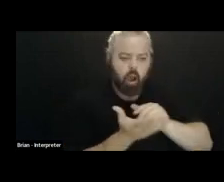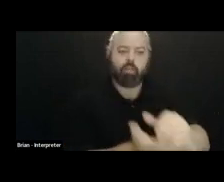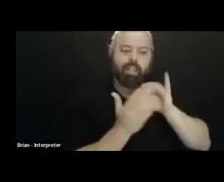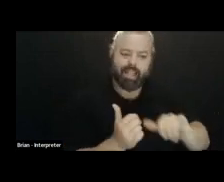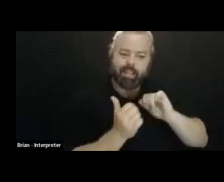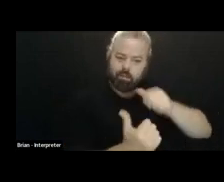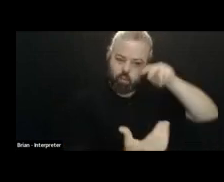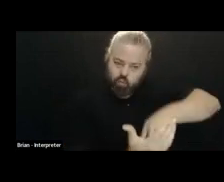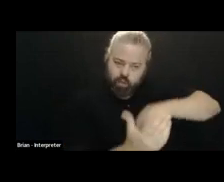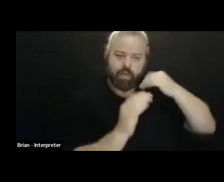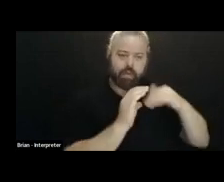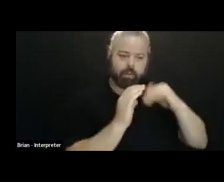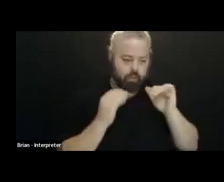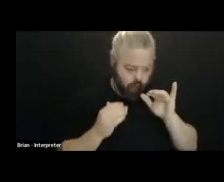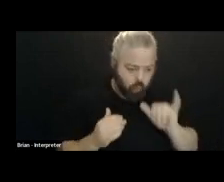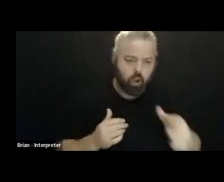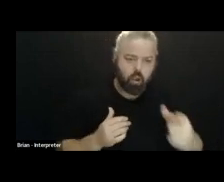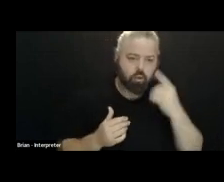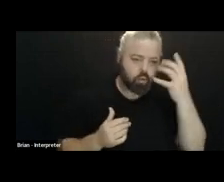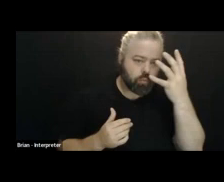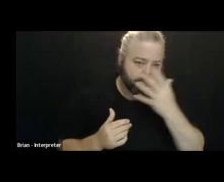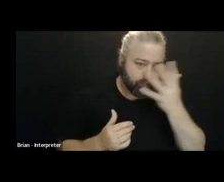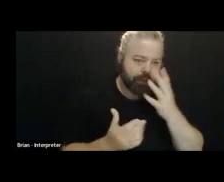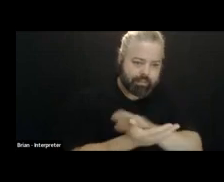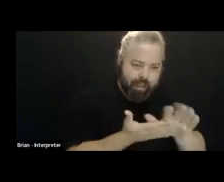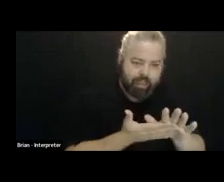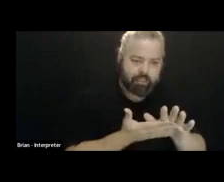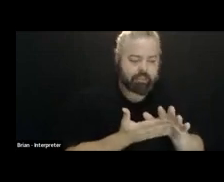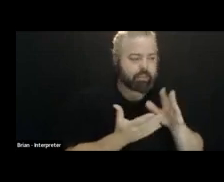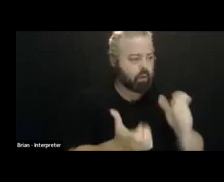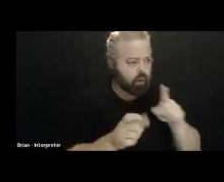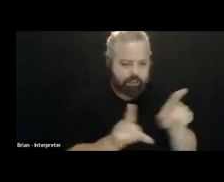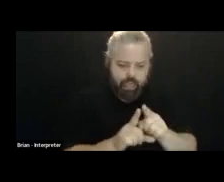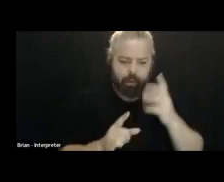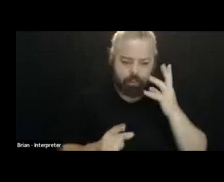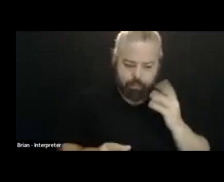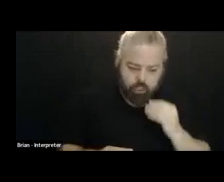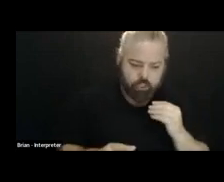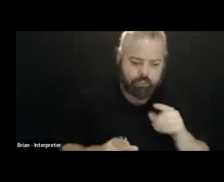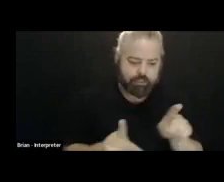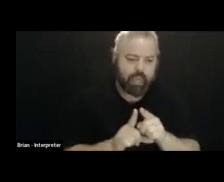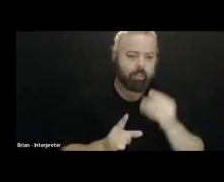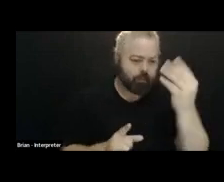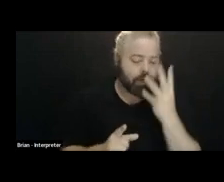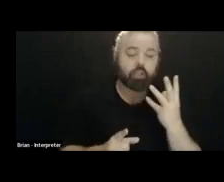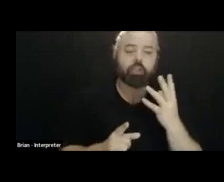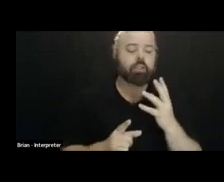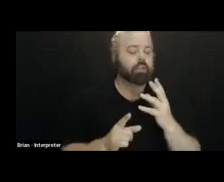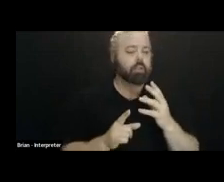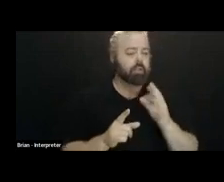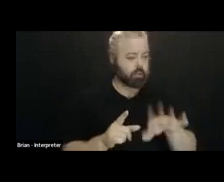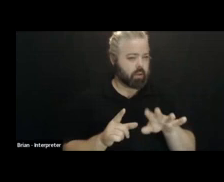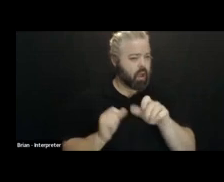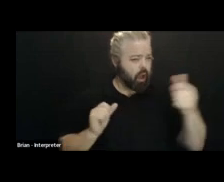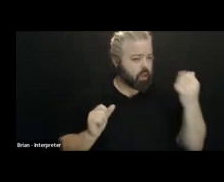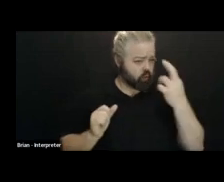look nice. We want them to get the same experience and the same information. But there are also other reasons why you might want to